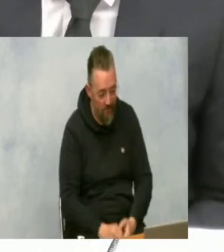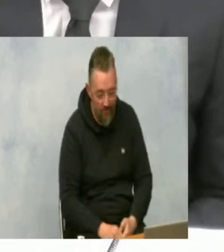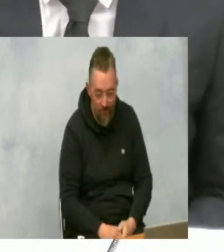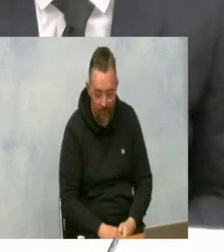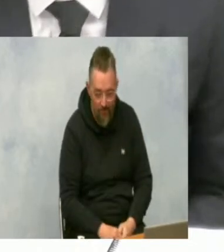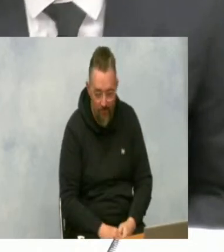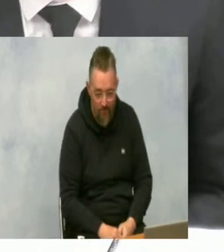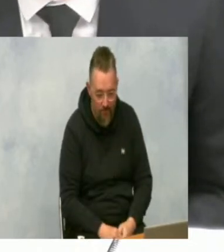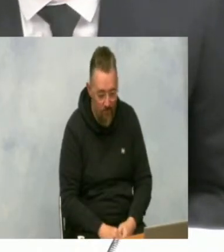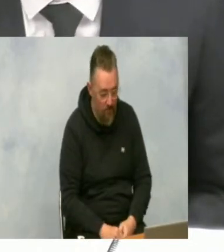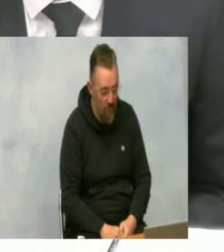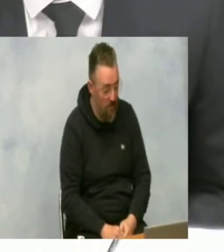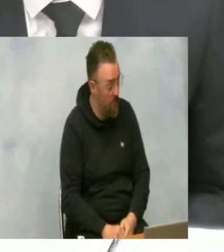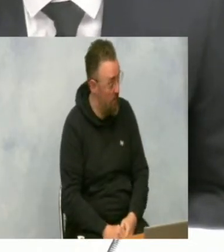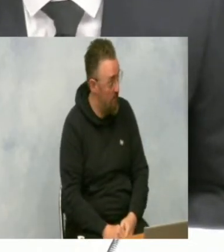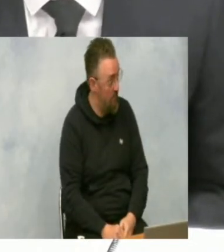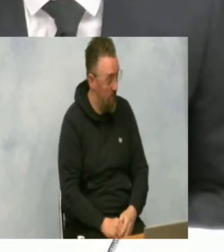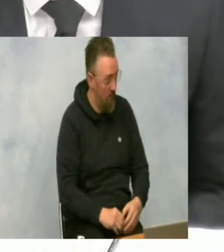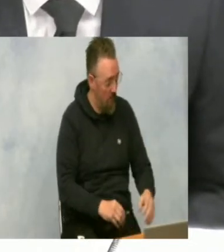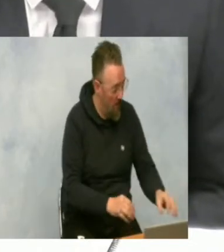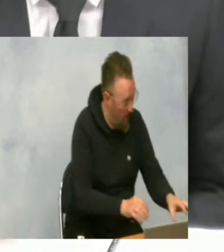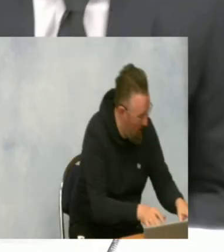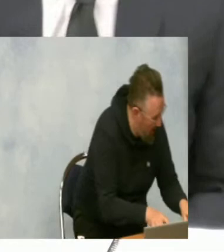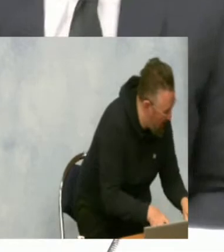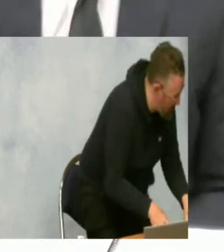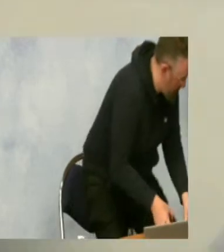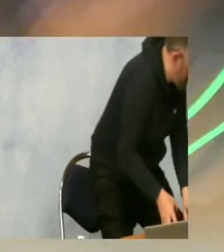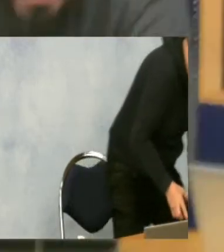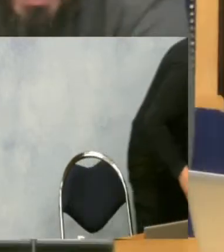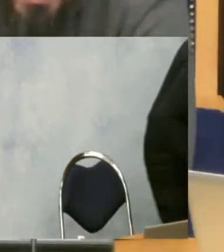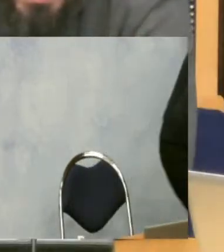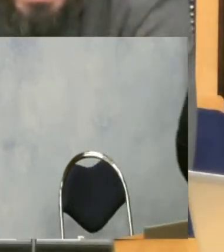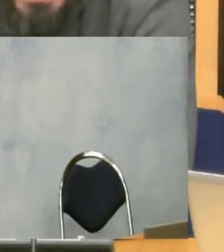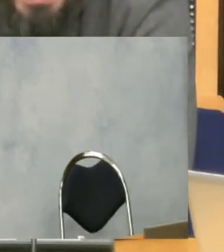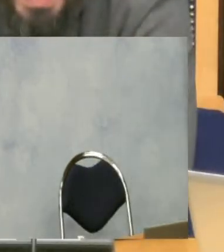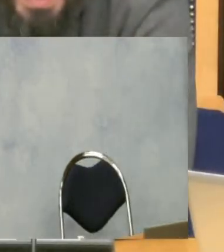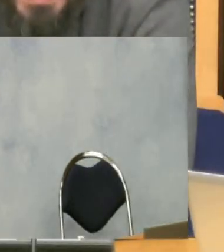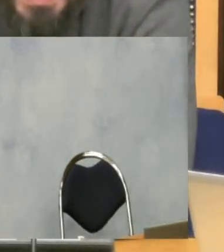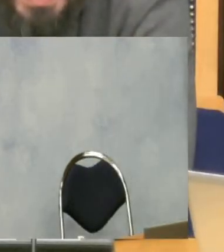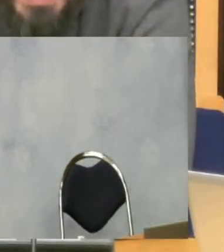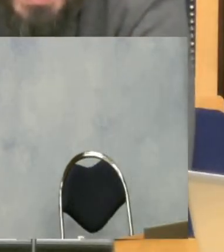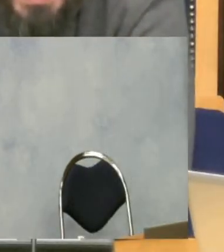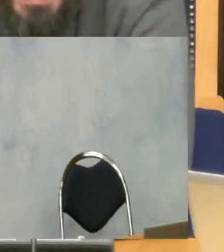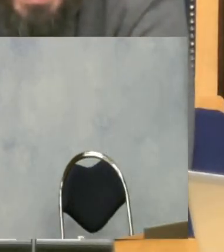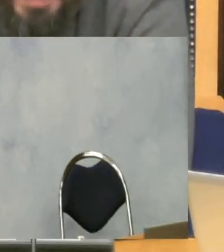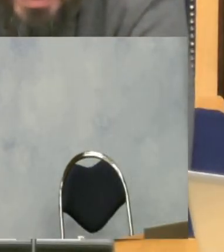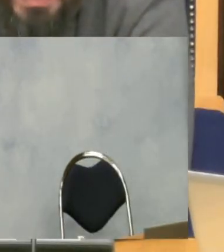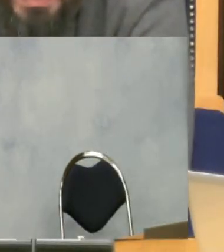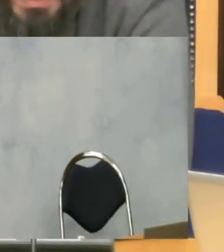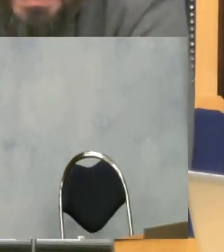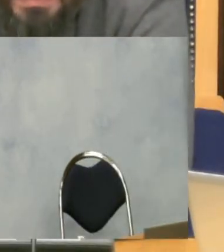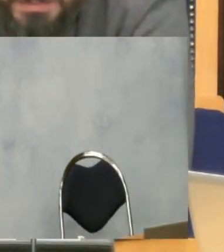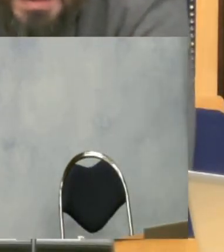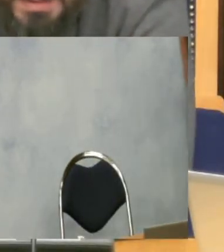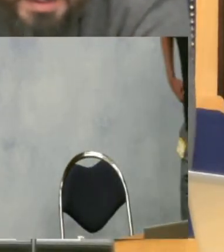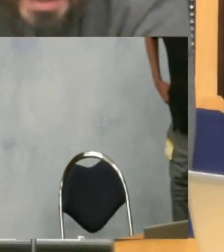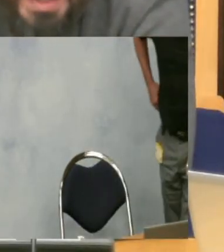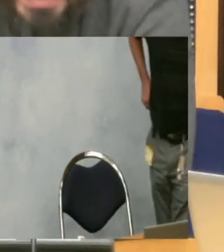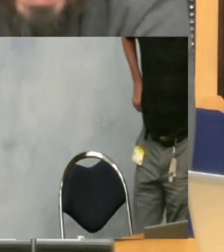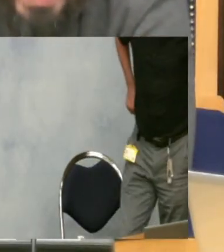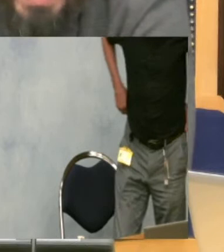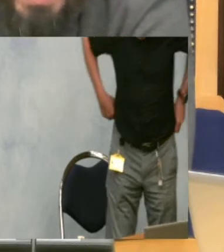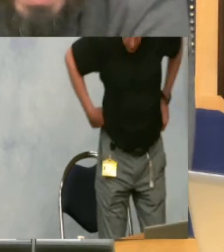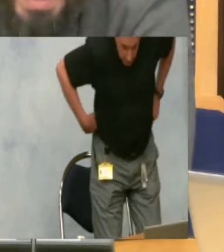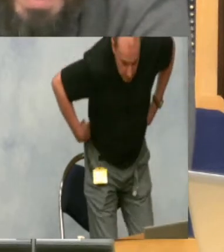Thanks, Jerry. Martin? Yeah, just, you know, I understand the point that Councillor